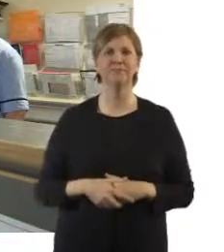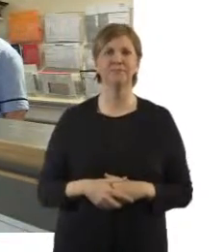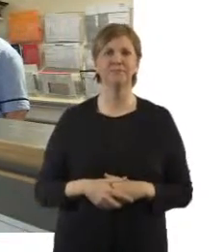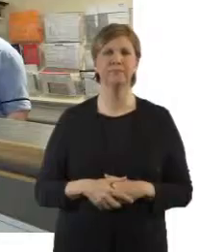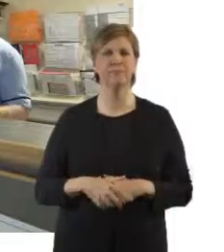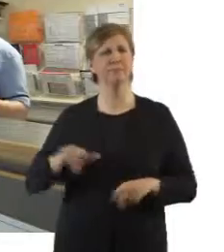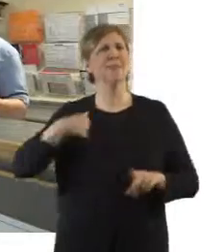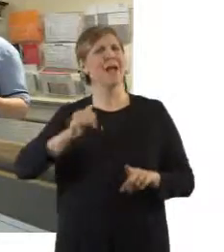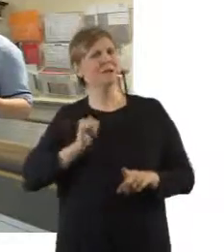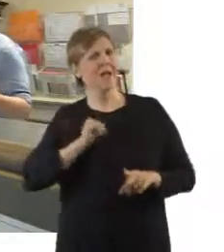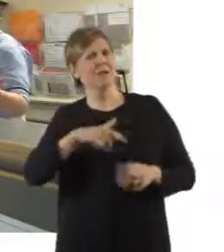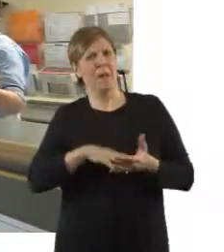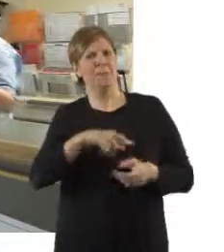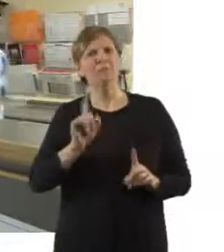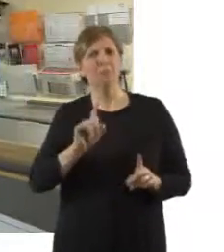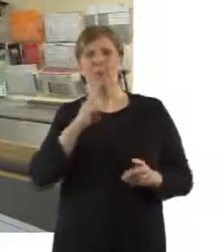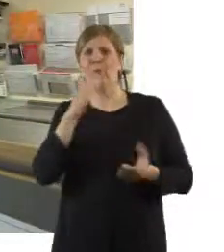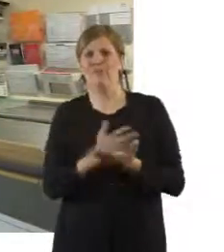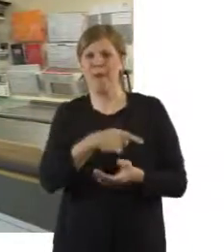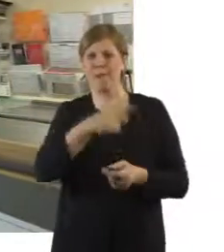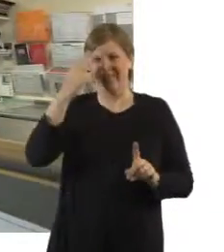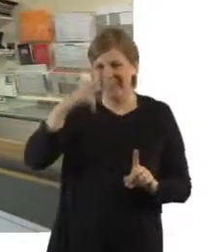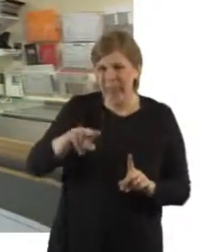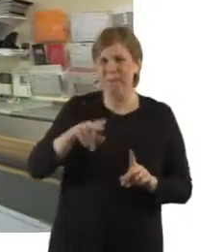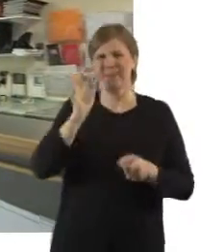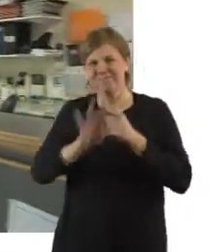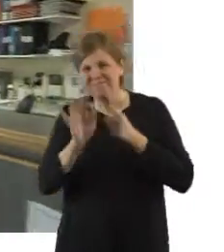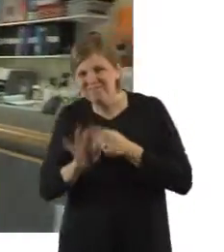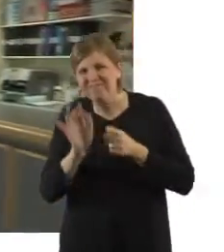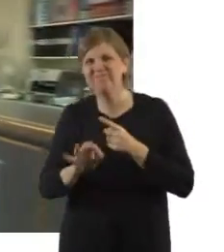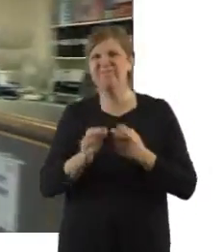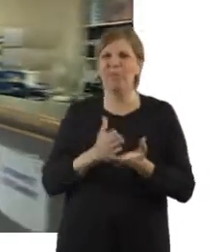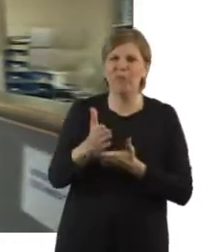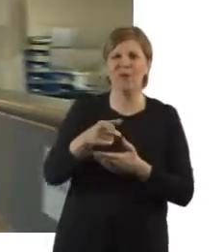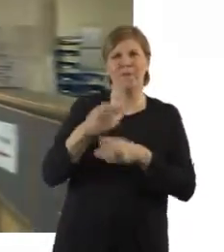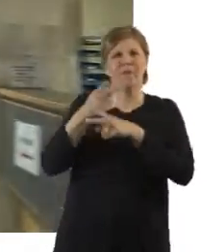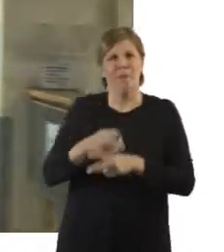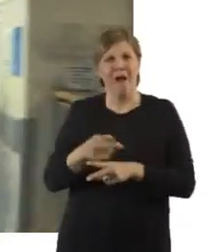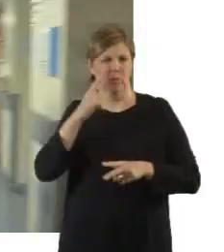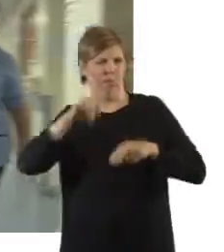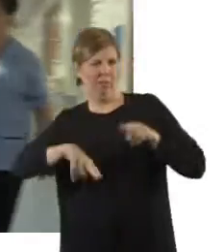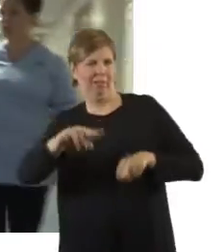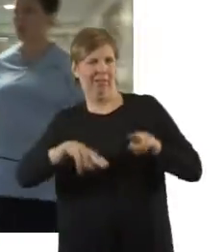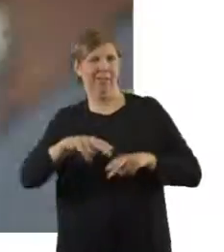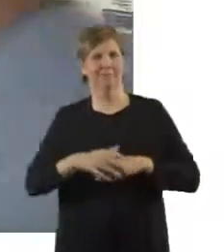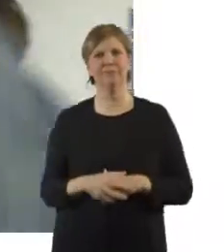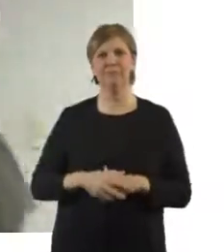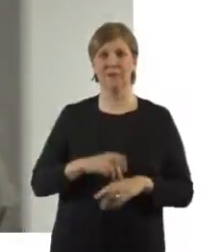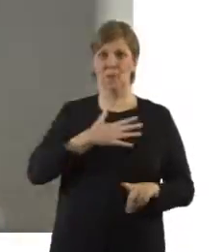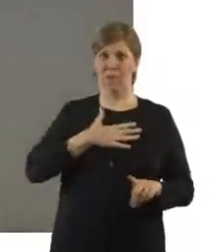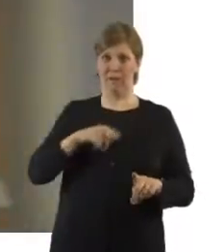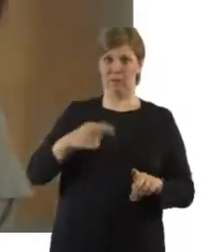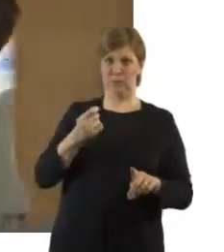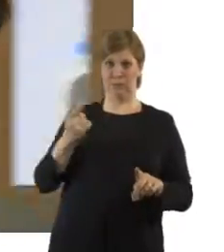and her details. Then we'll show her through to where the midwife would then assess her. I'd like to use some hand sanitizer, then we'll show you